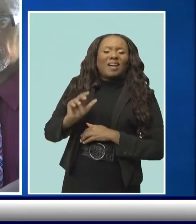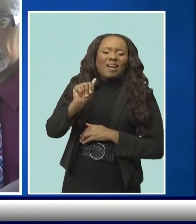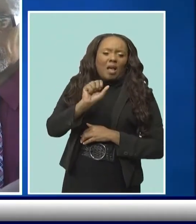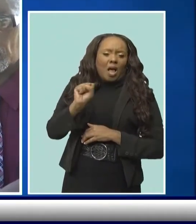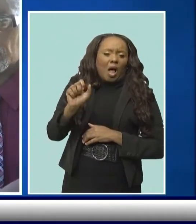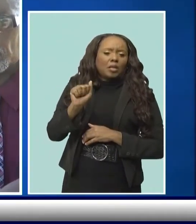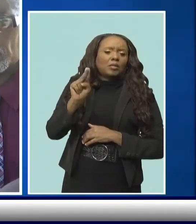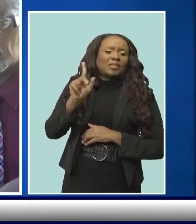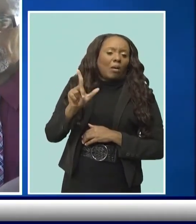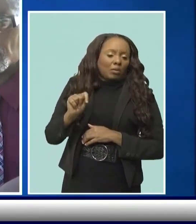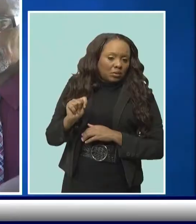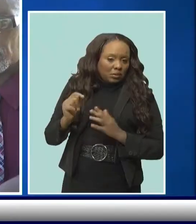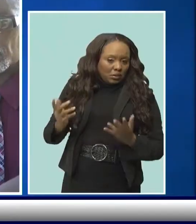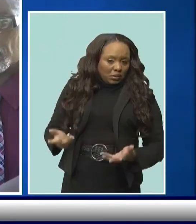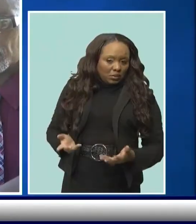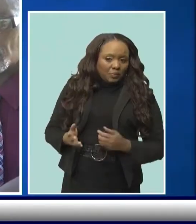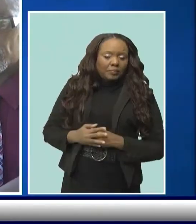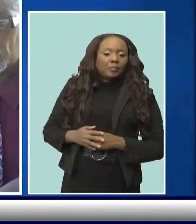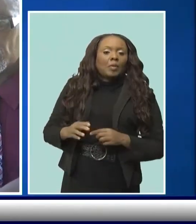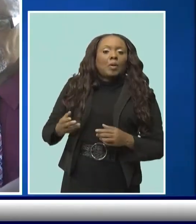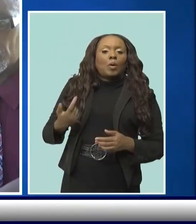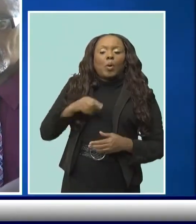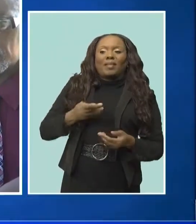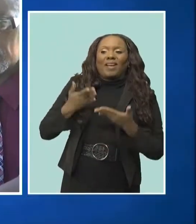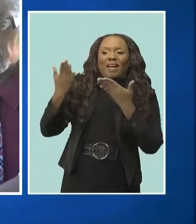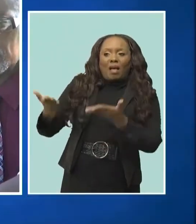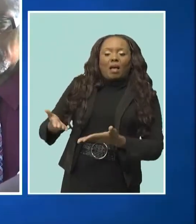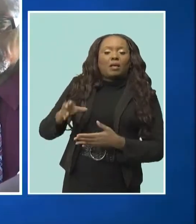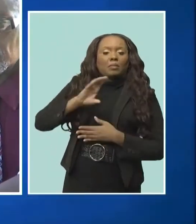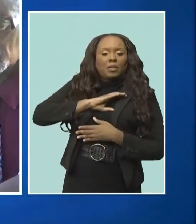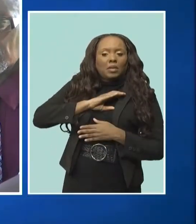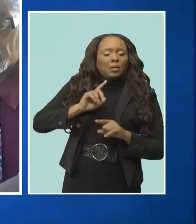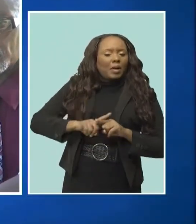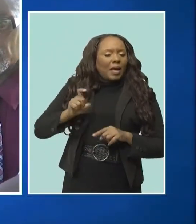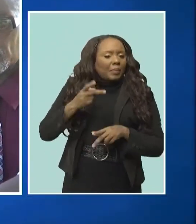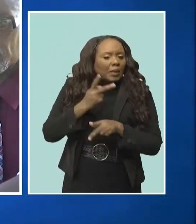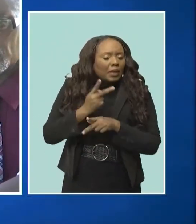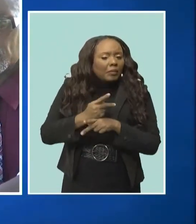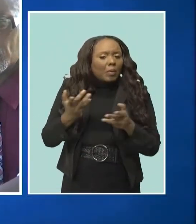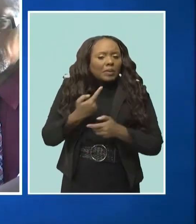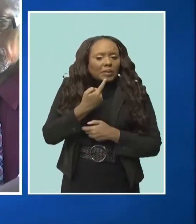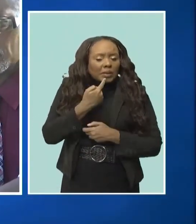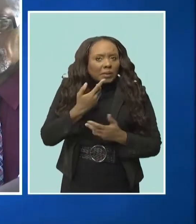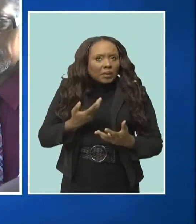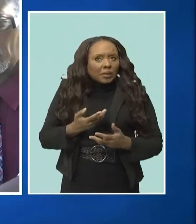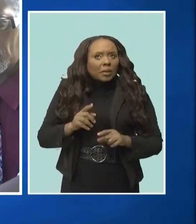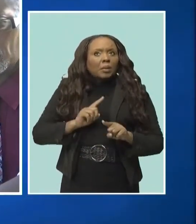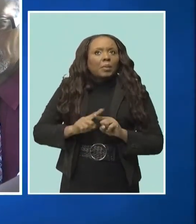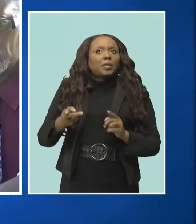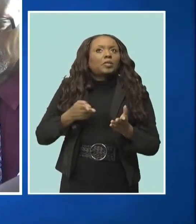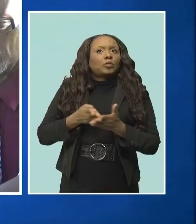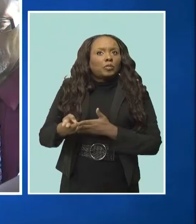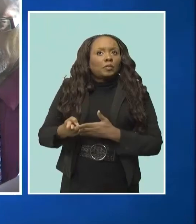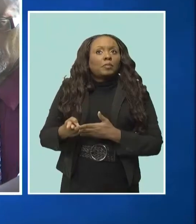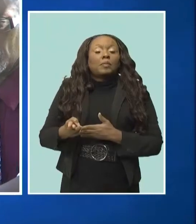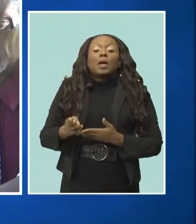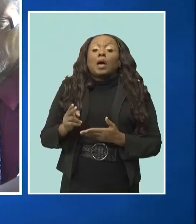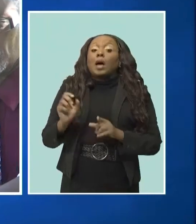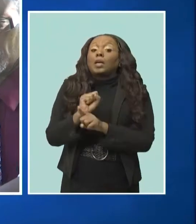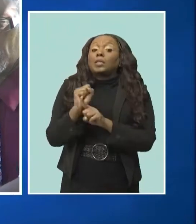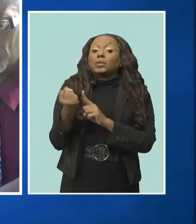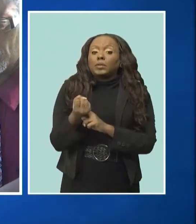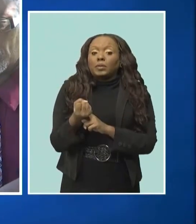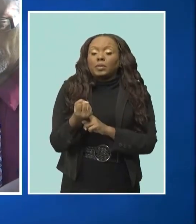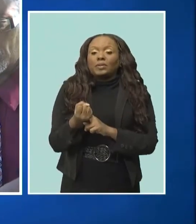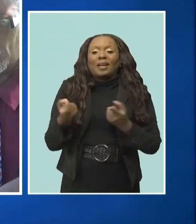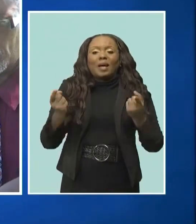until such things are proven, we have to be careful what we say. But what I will say, the truth is, there was an incident. There was